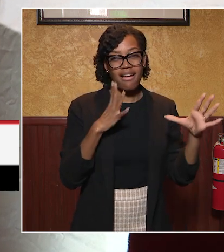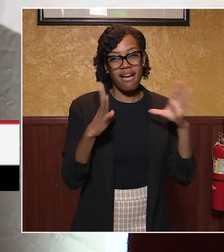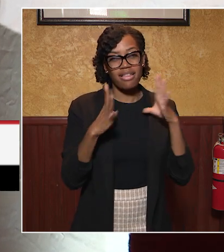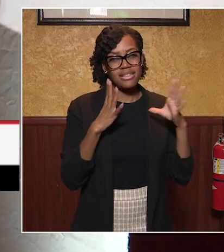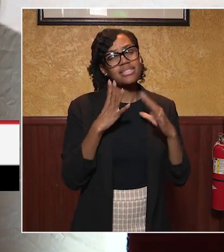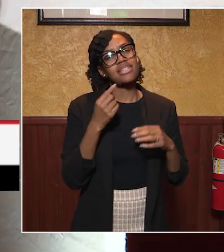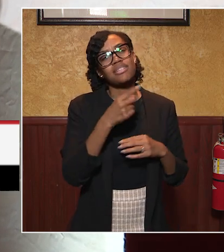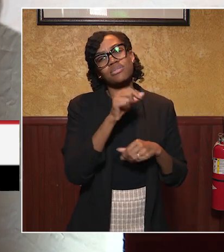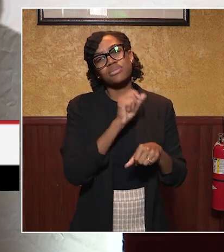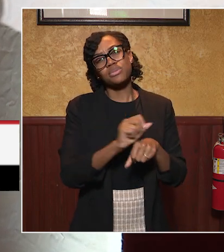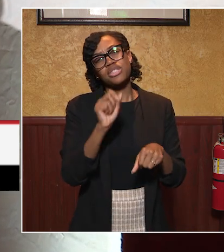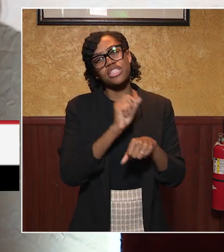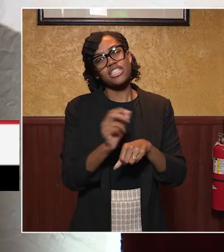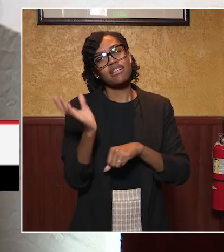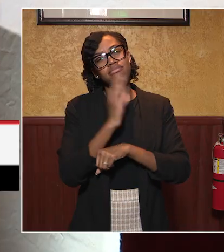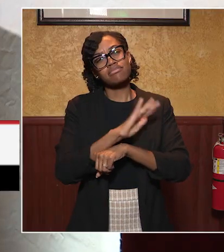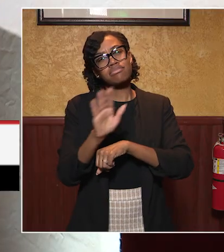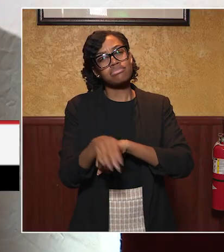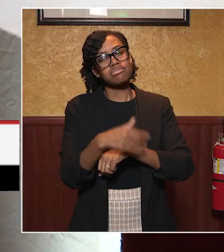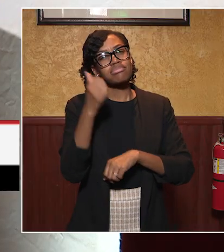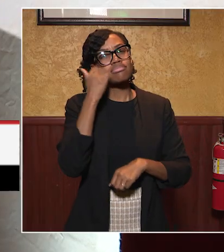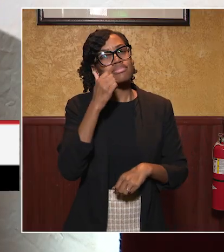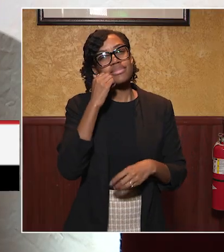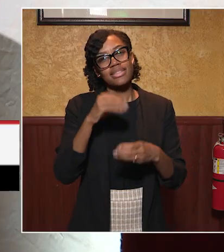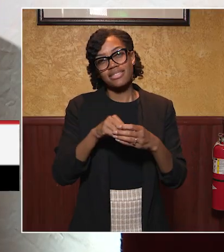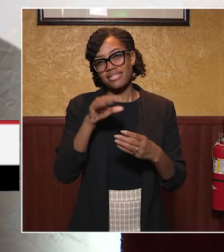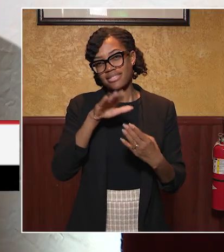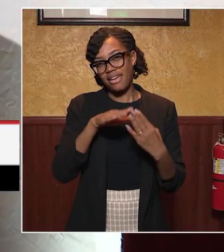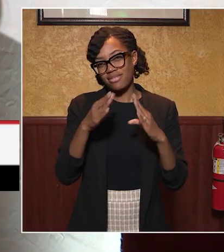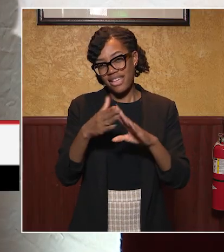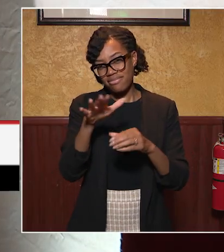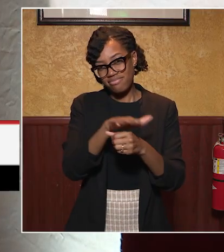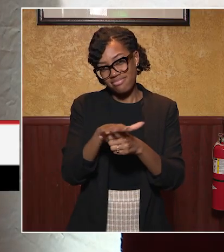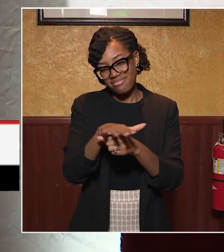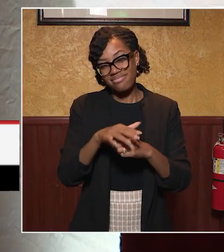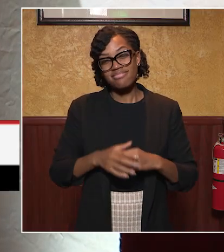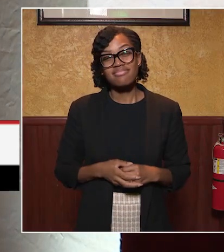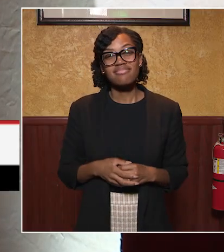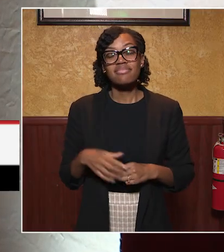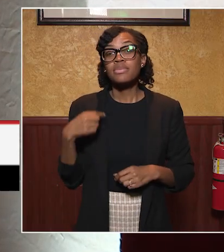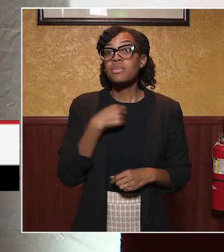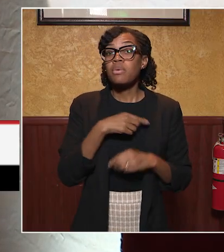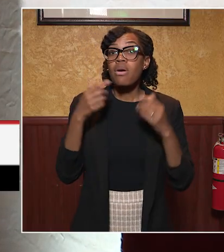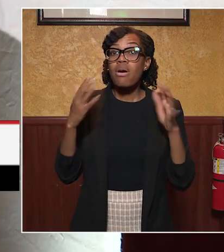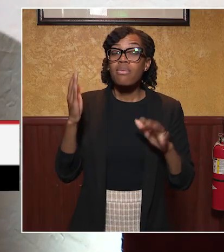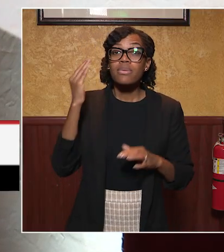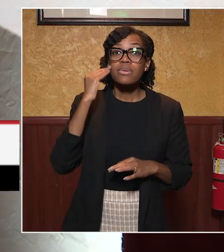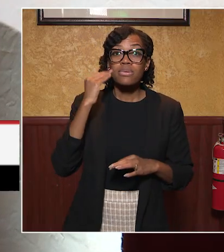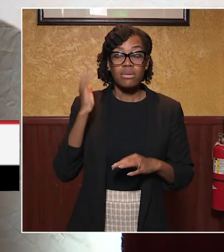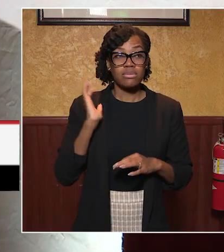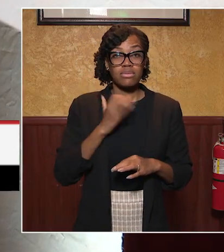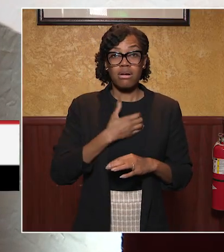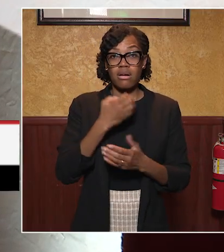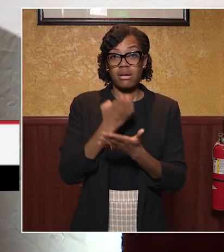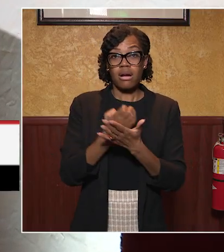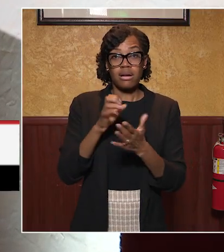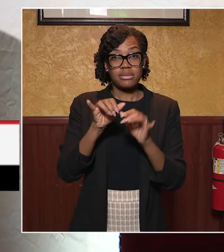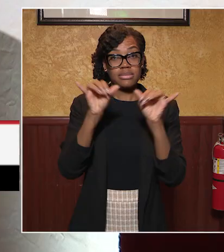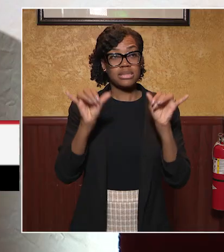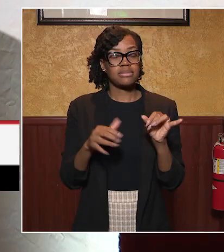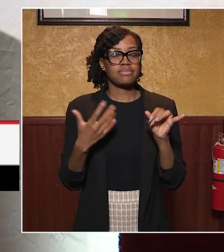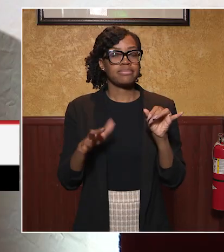year-round in the downtown. What we know is how resilient our economy has